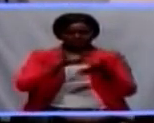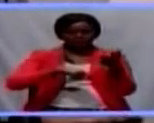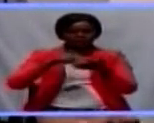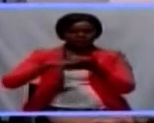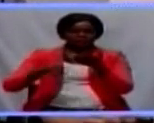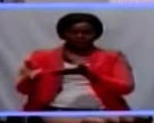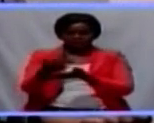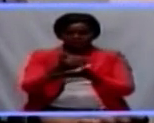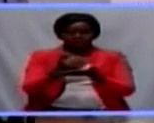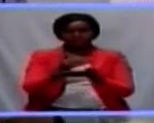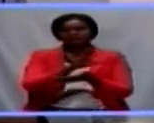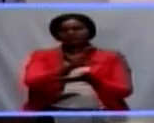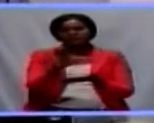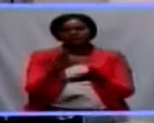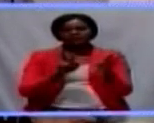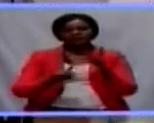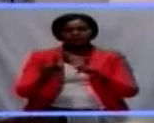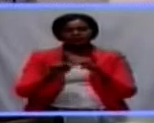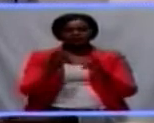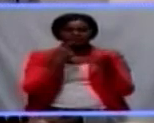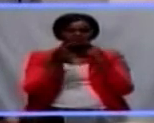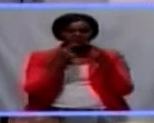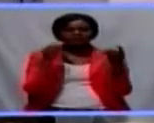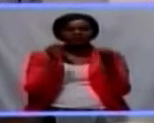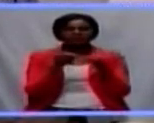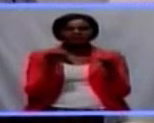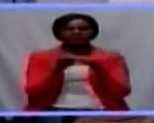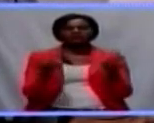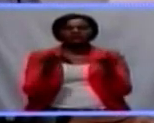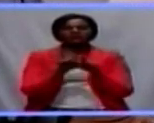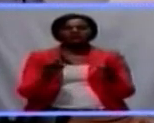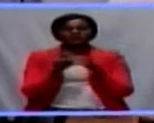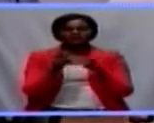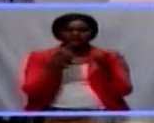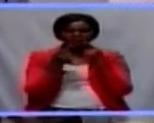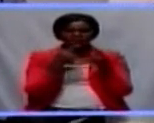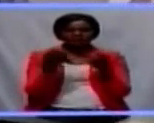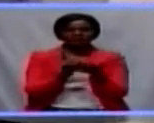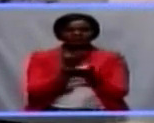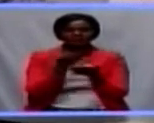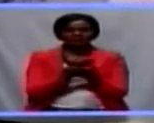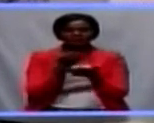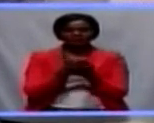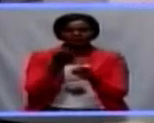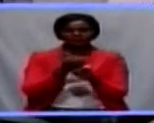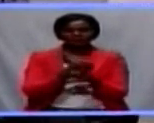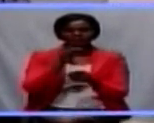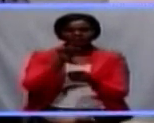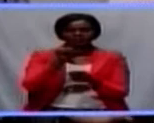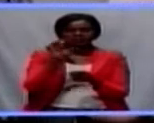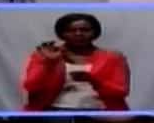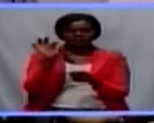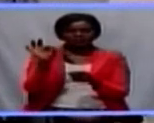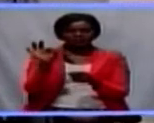okay, has been there, and people have been talking about it. It's the same story of diversifying our economy. I think since if you